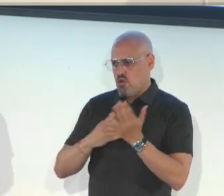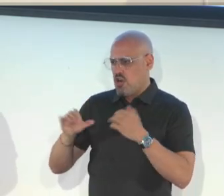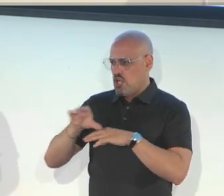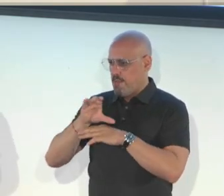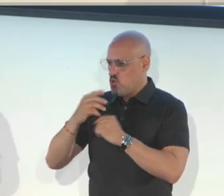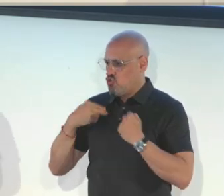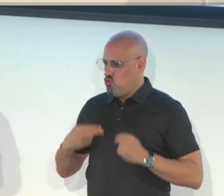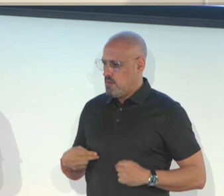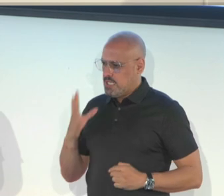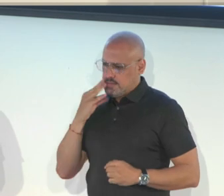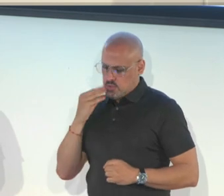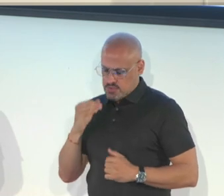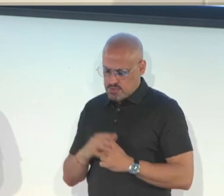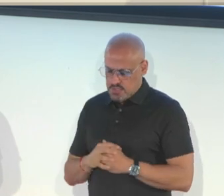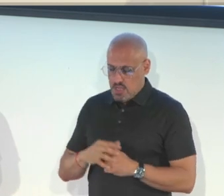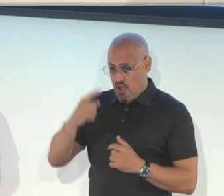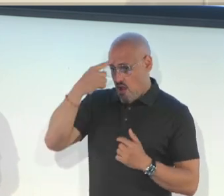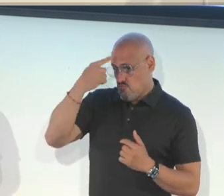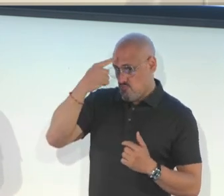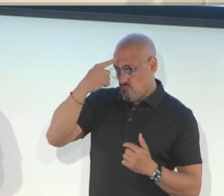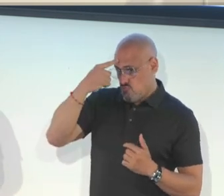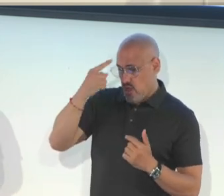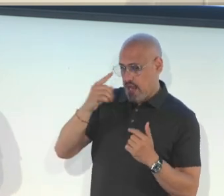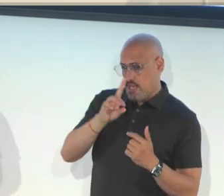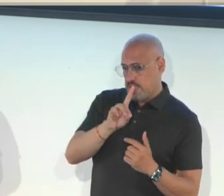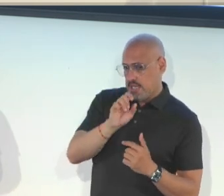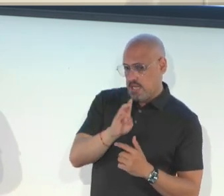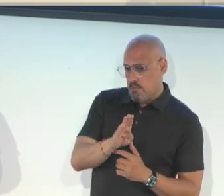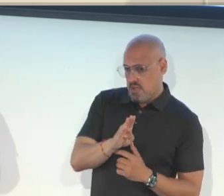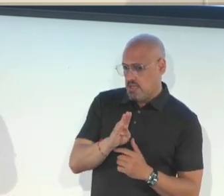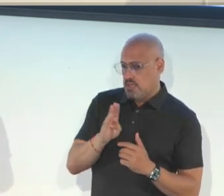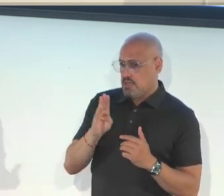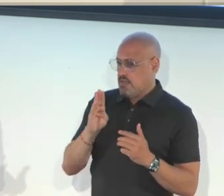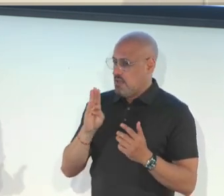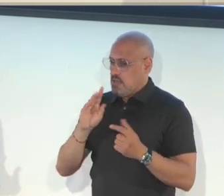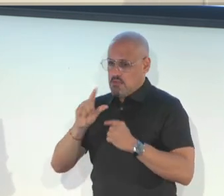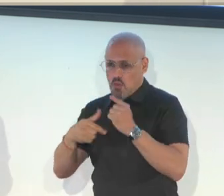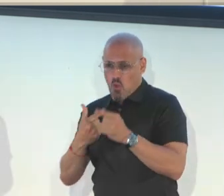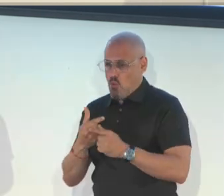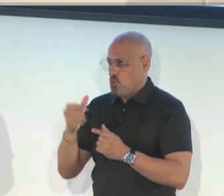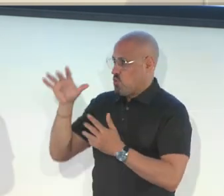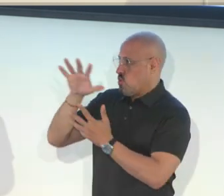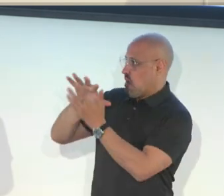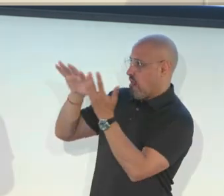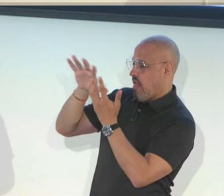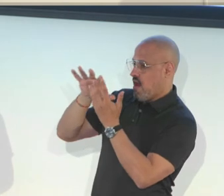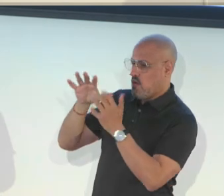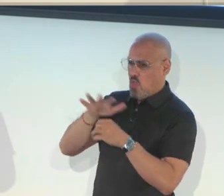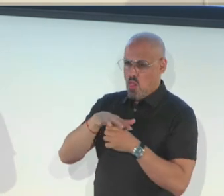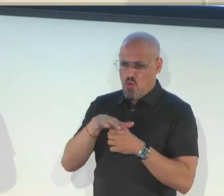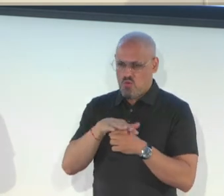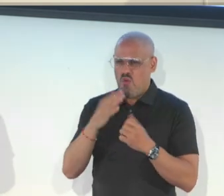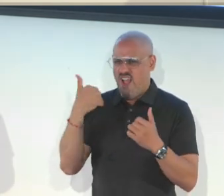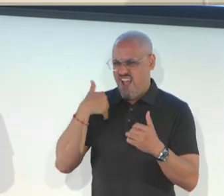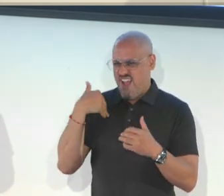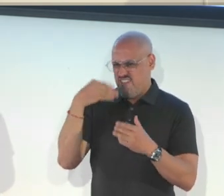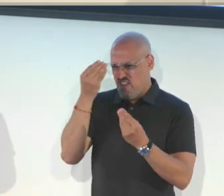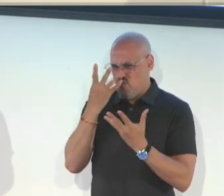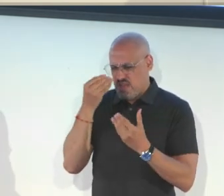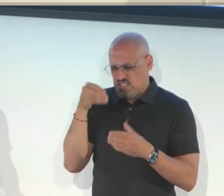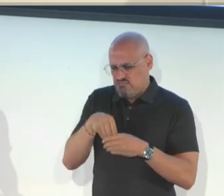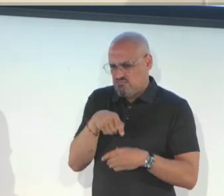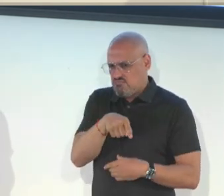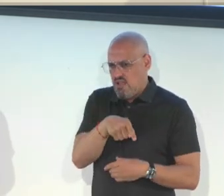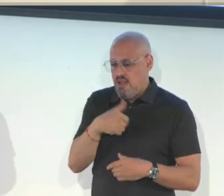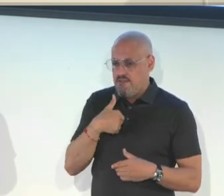human experience. Our brains and a database, whether that's local or on the cloud, contain data and information.